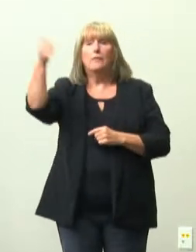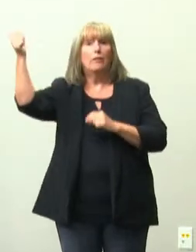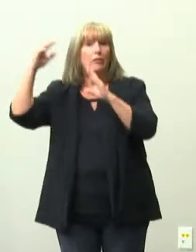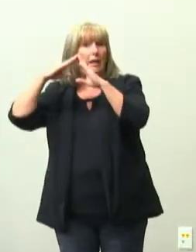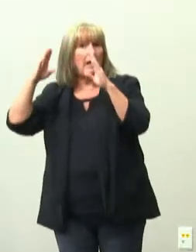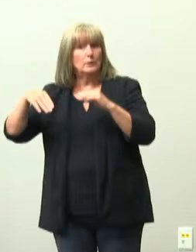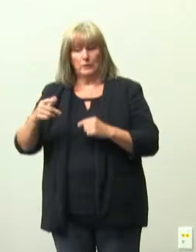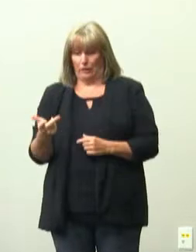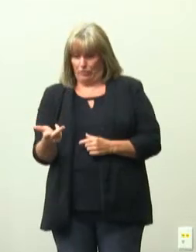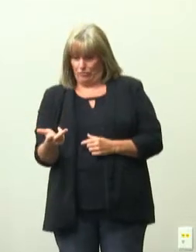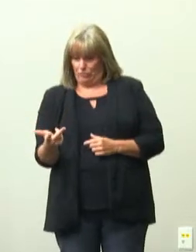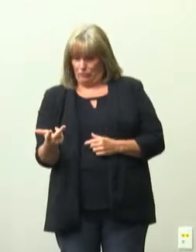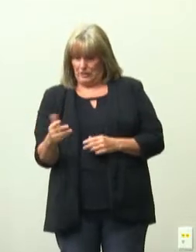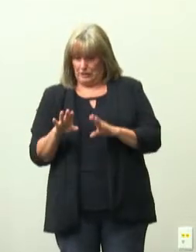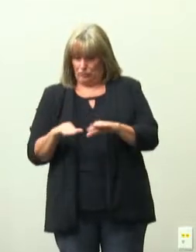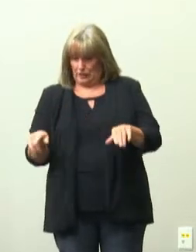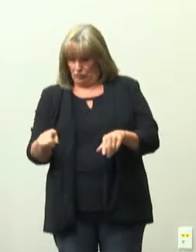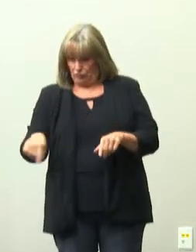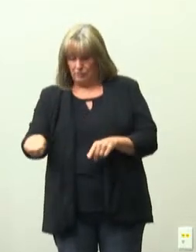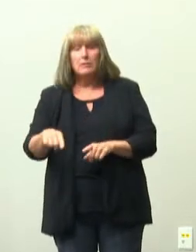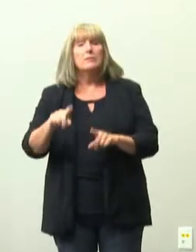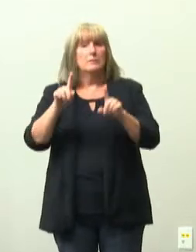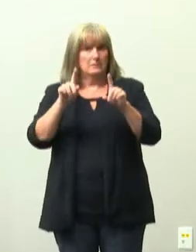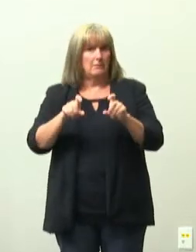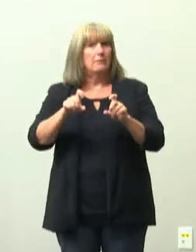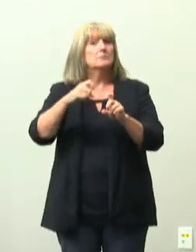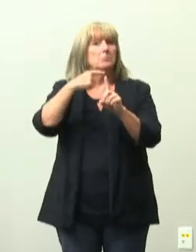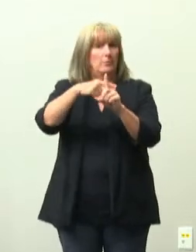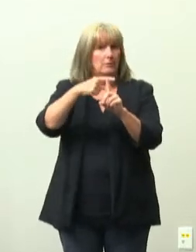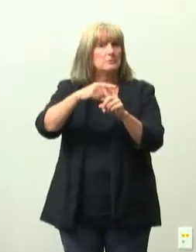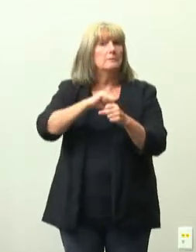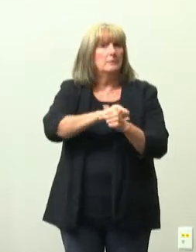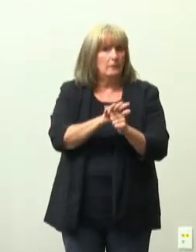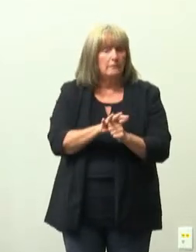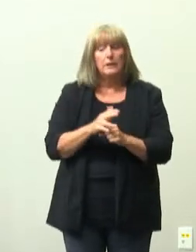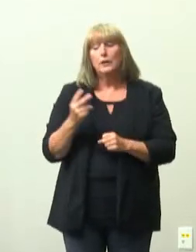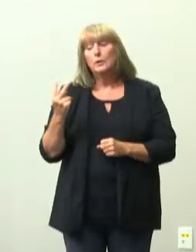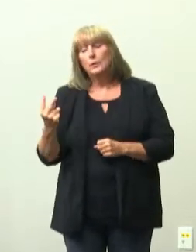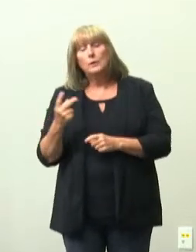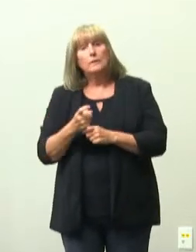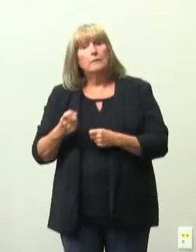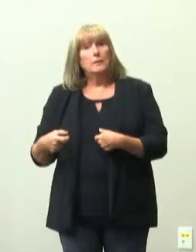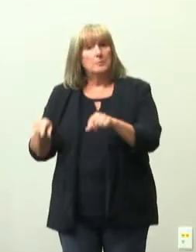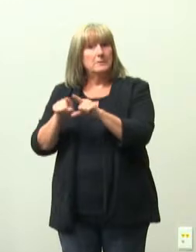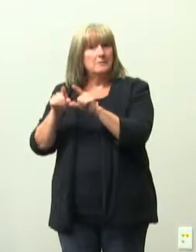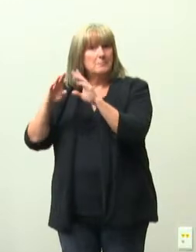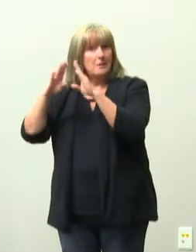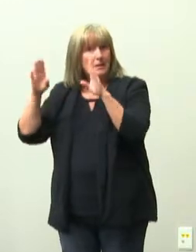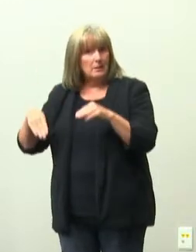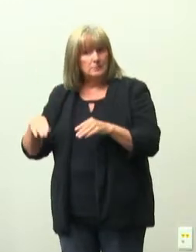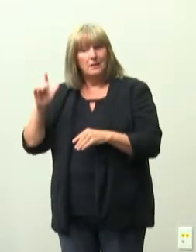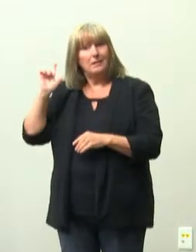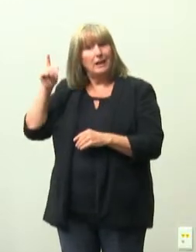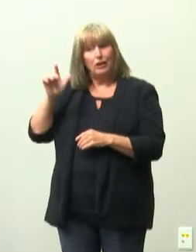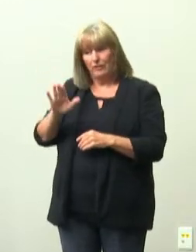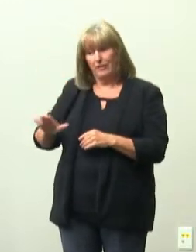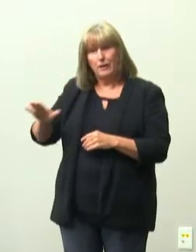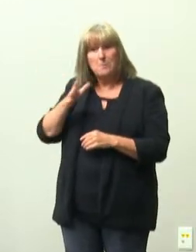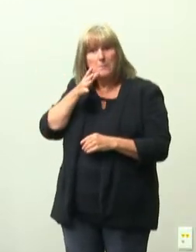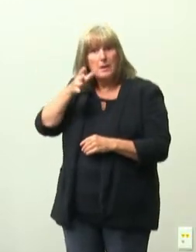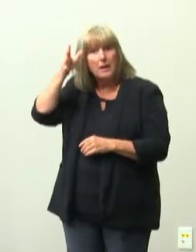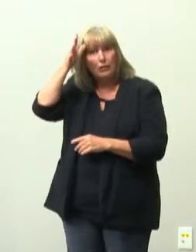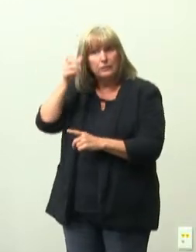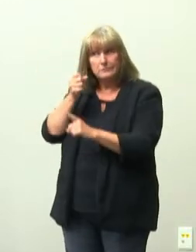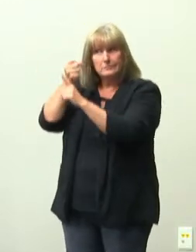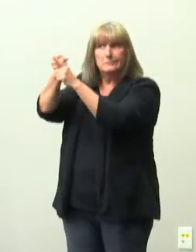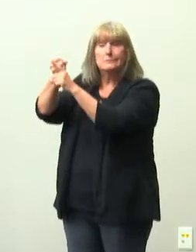them, 3 children tested positive for COVID-19. 2 children were from the same household, and later on, their parents also